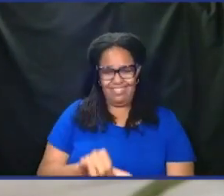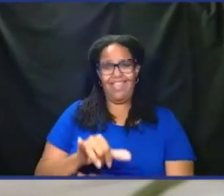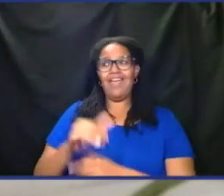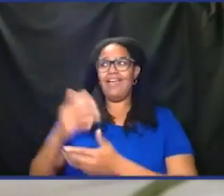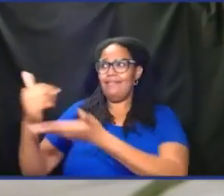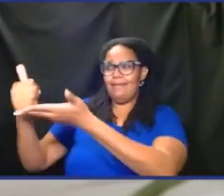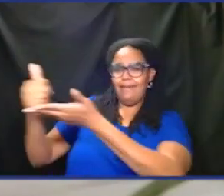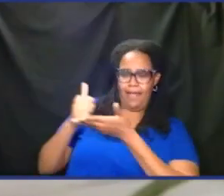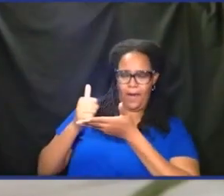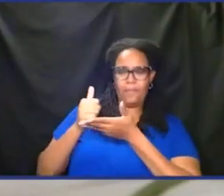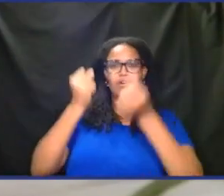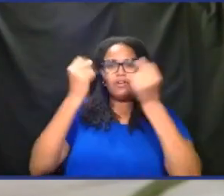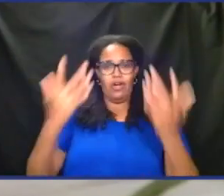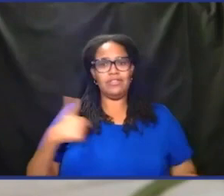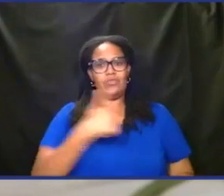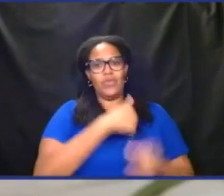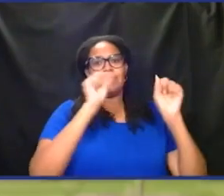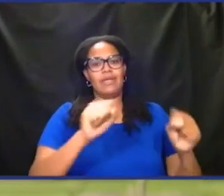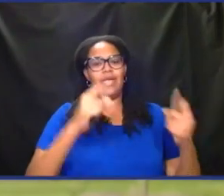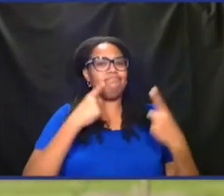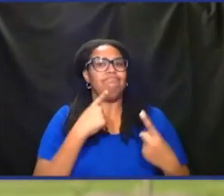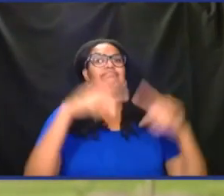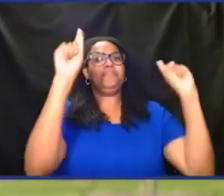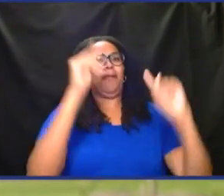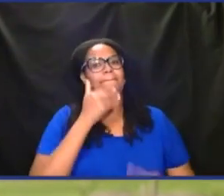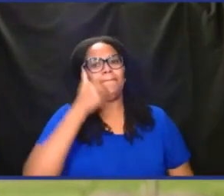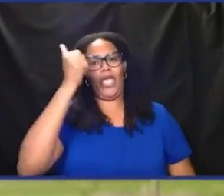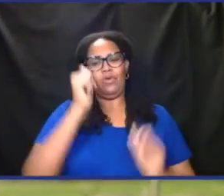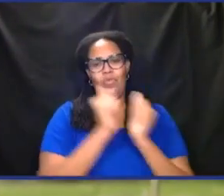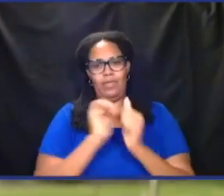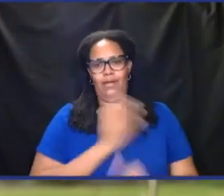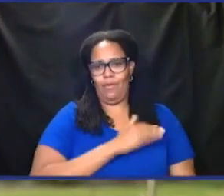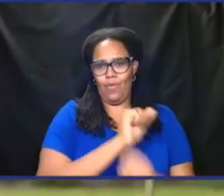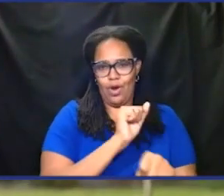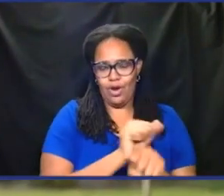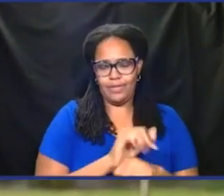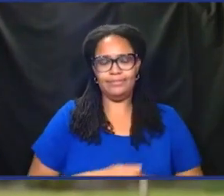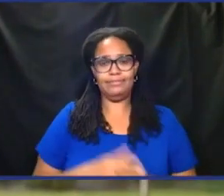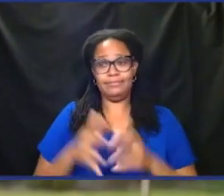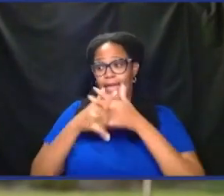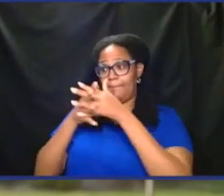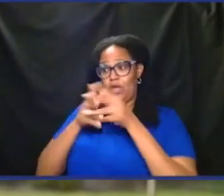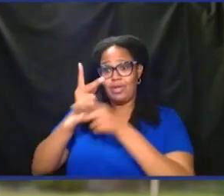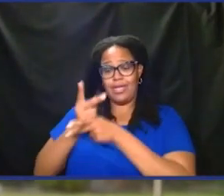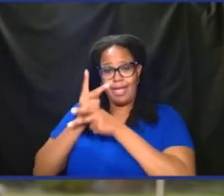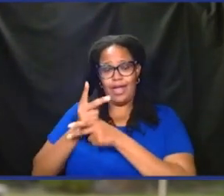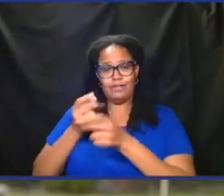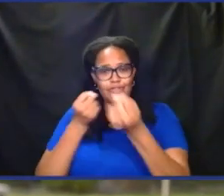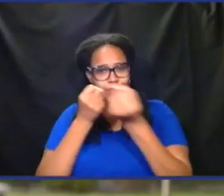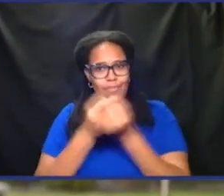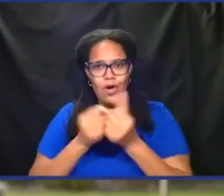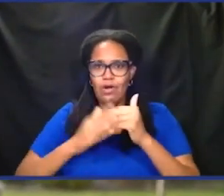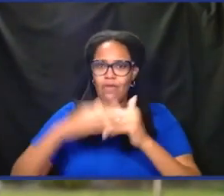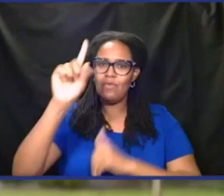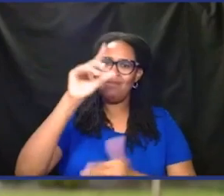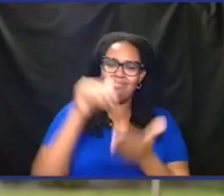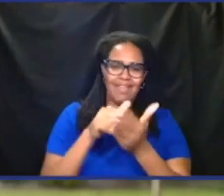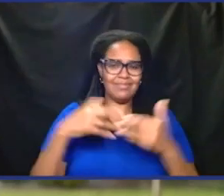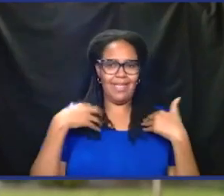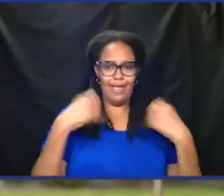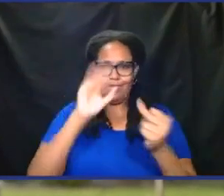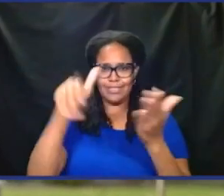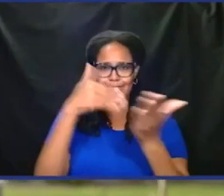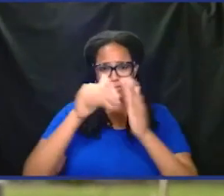has enabled us to do the work we do better. Americare supports 1,000 health centers like Good Samaritan all around the United